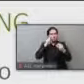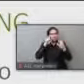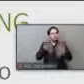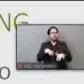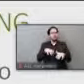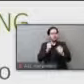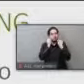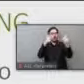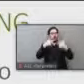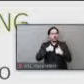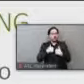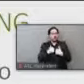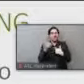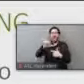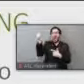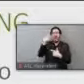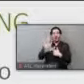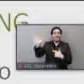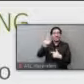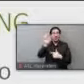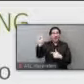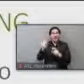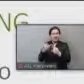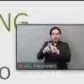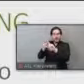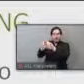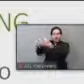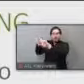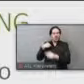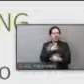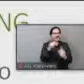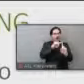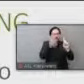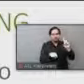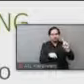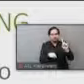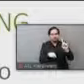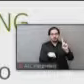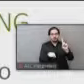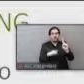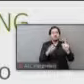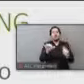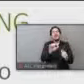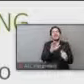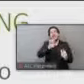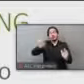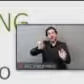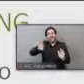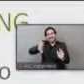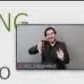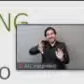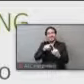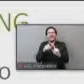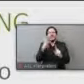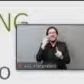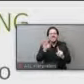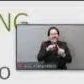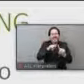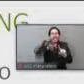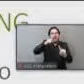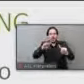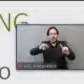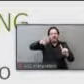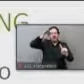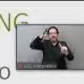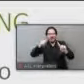States were going up. And and on the right, we've got our own data. The curve is a little choppier because it's a very